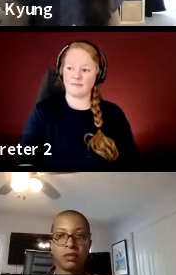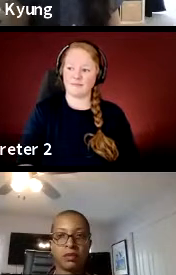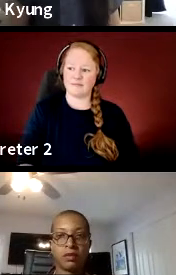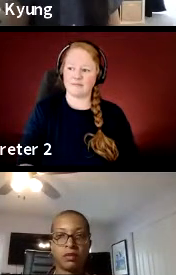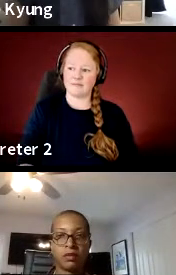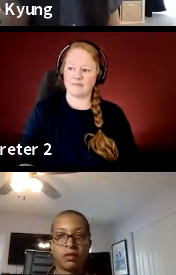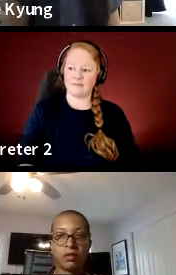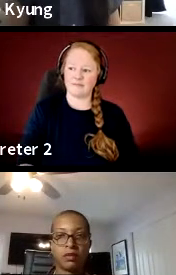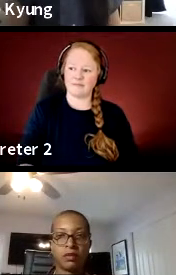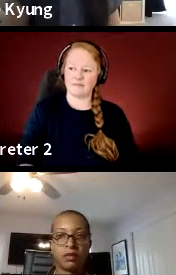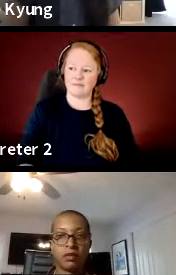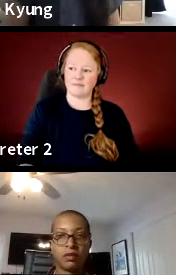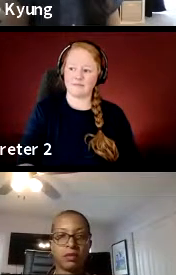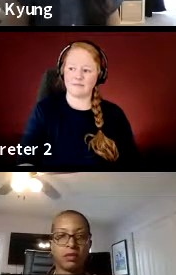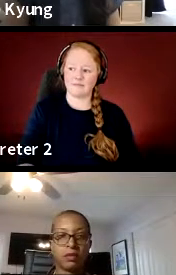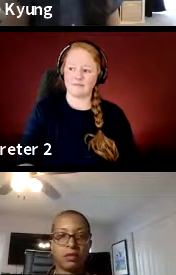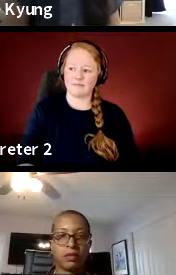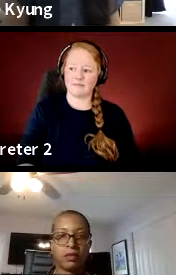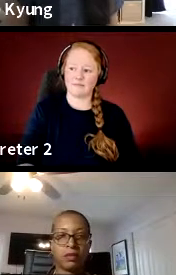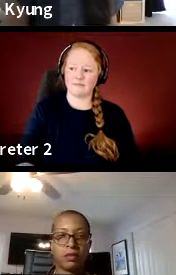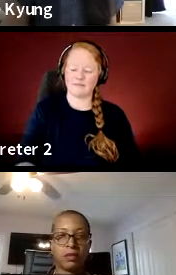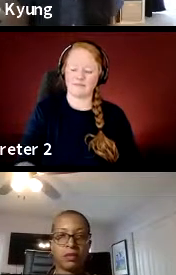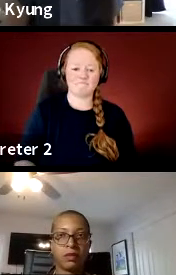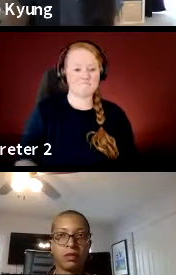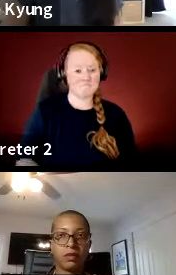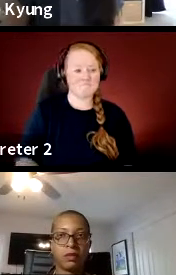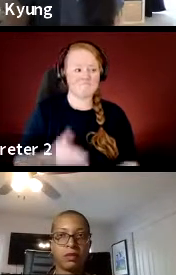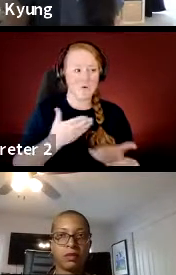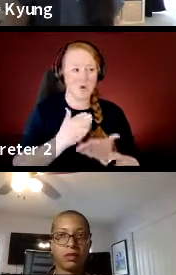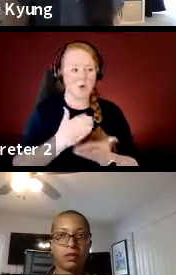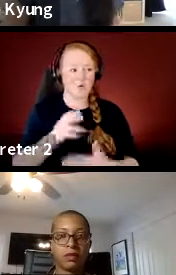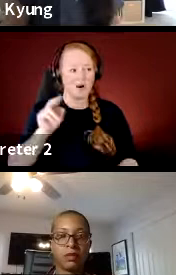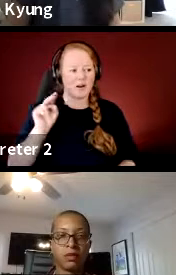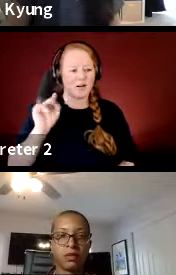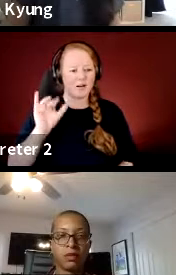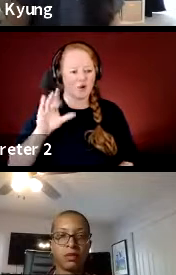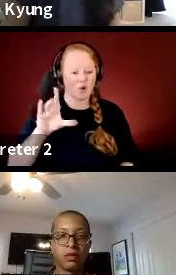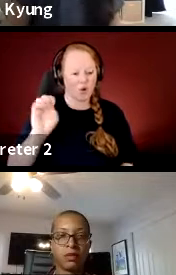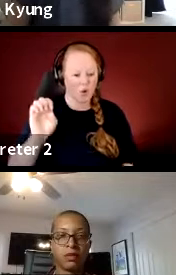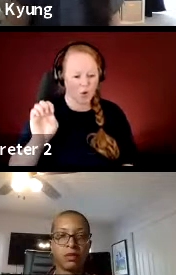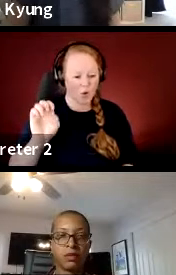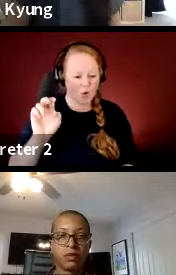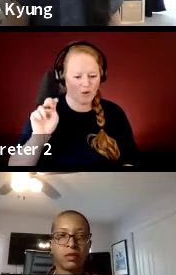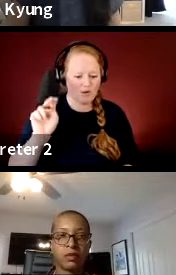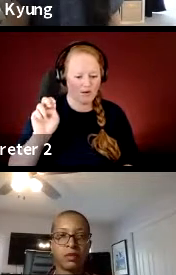All right, is Nicole Nelson here? Nicole?